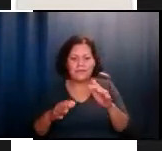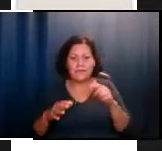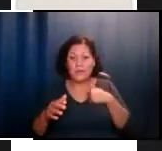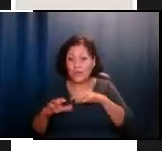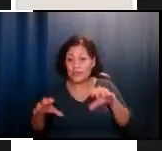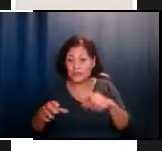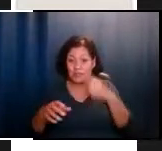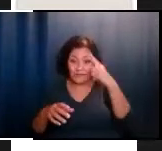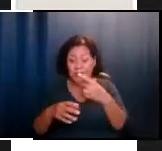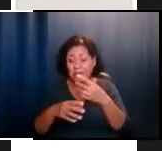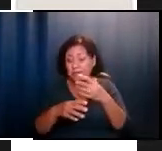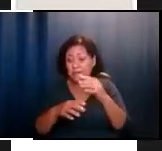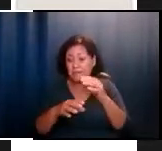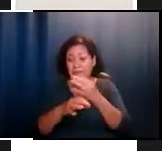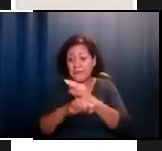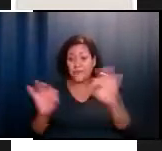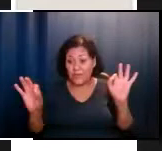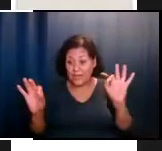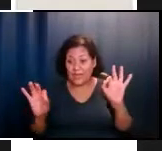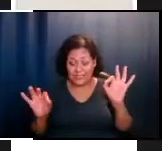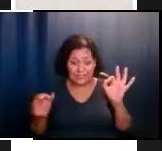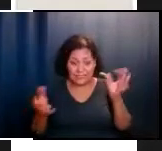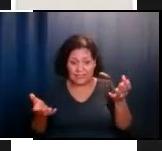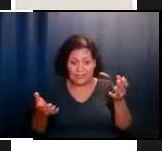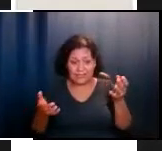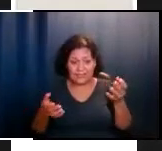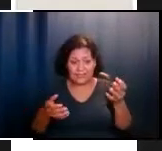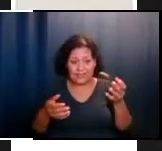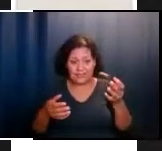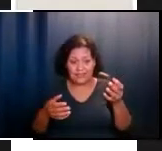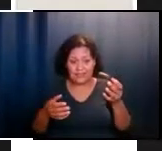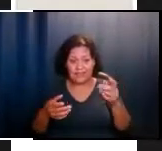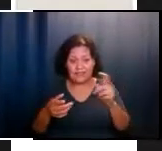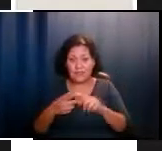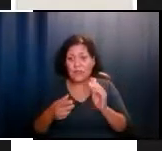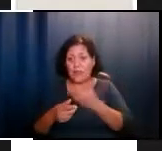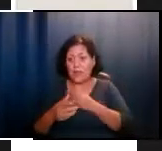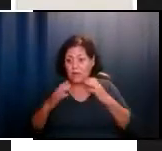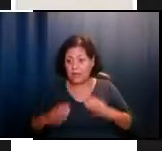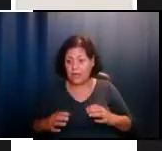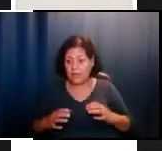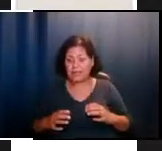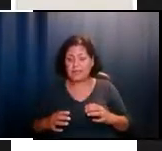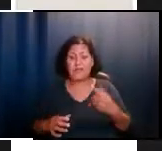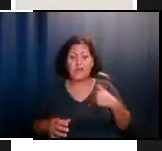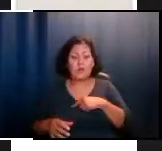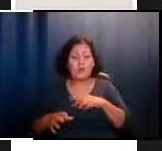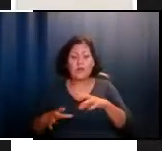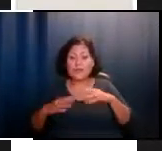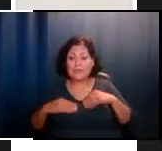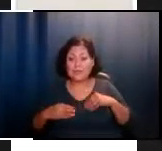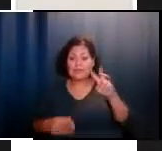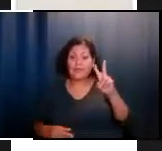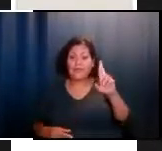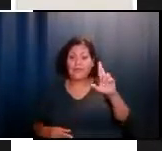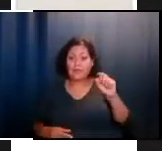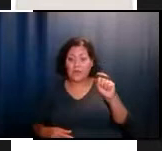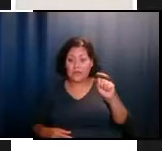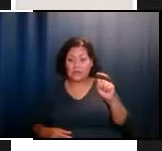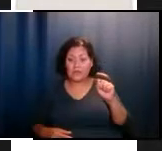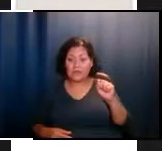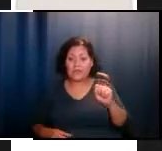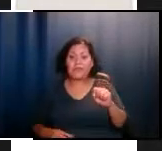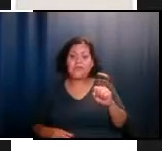Of course, it's all scot-free to our clients. We do take VRS clients, that's